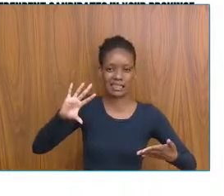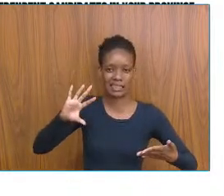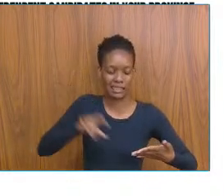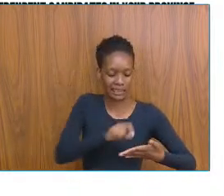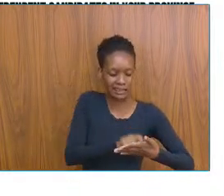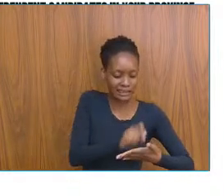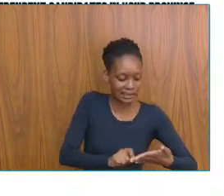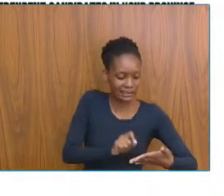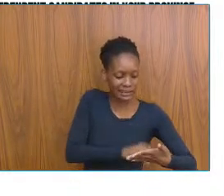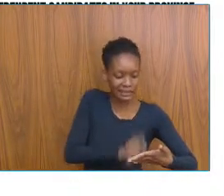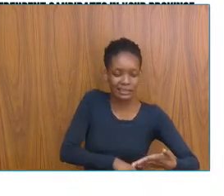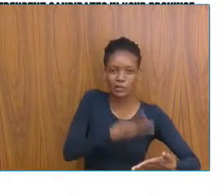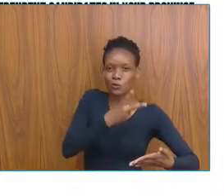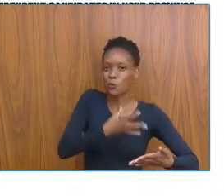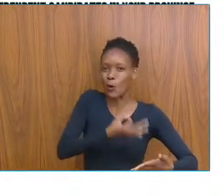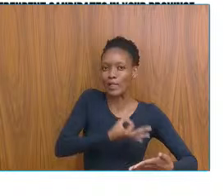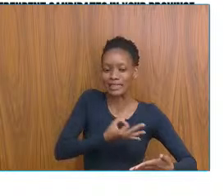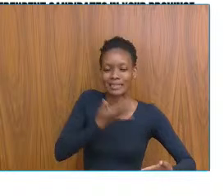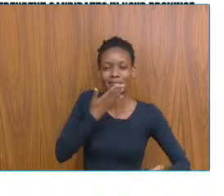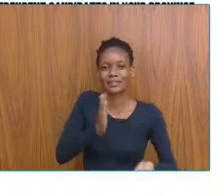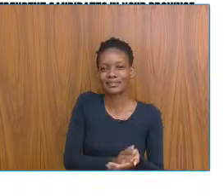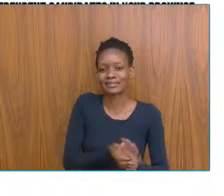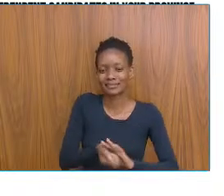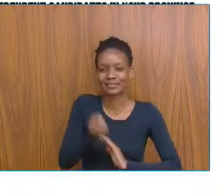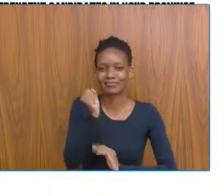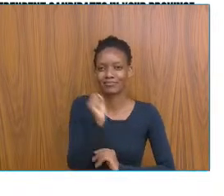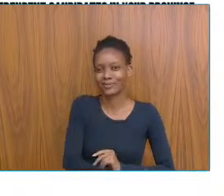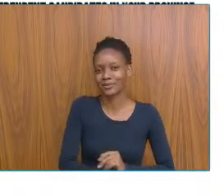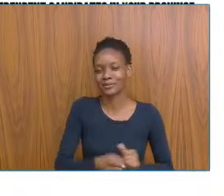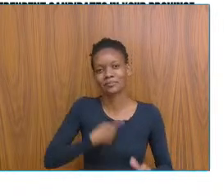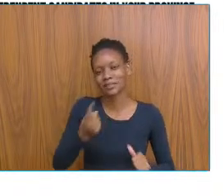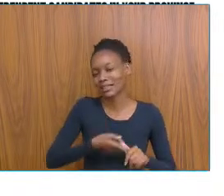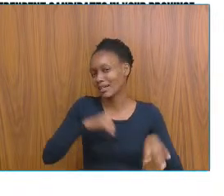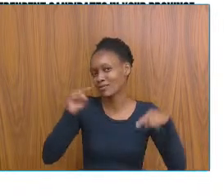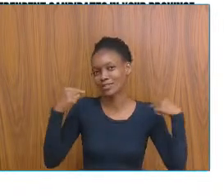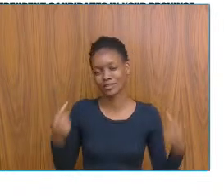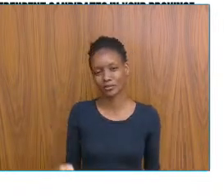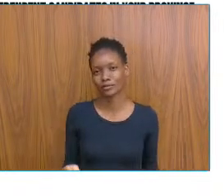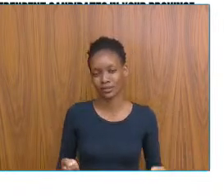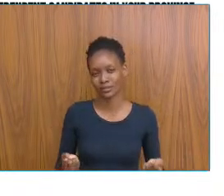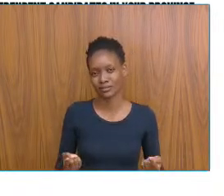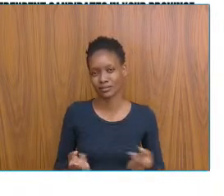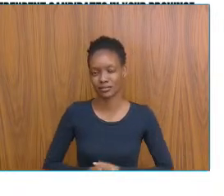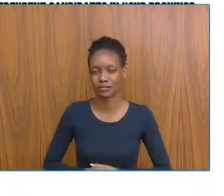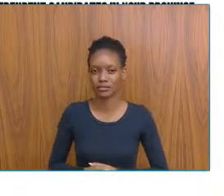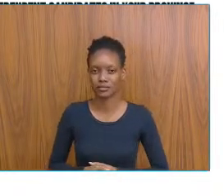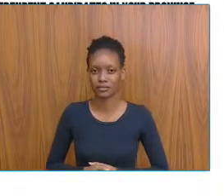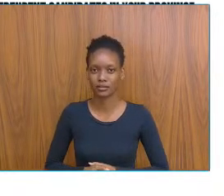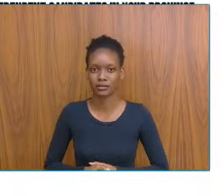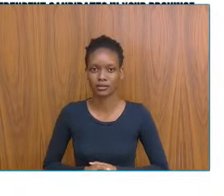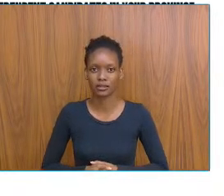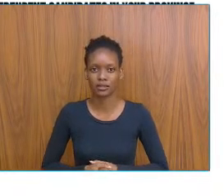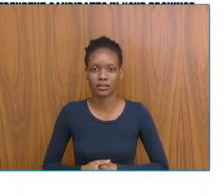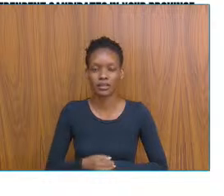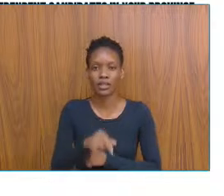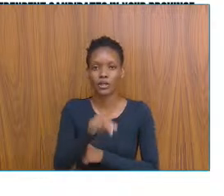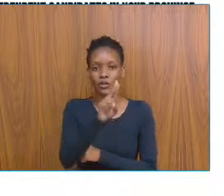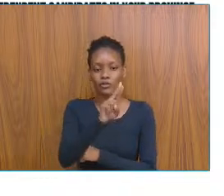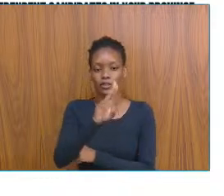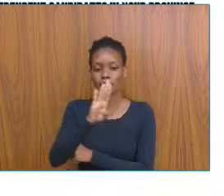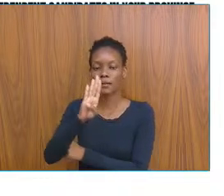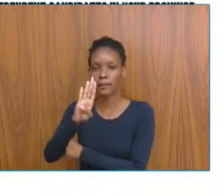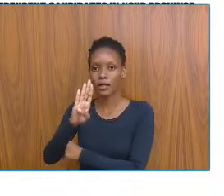will result in a spoiled vote and thus cannot be counted. The universal ballot